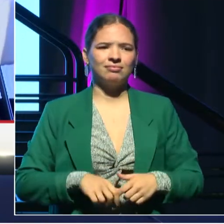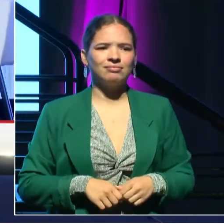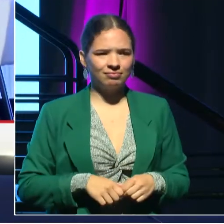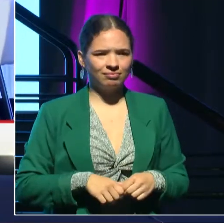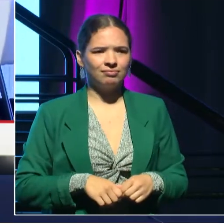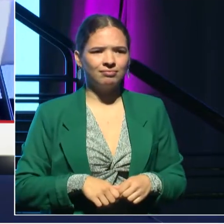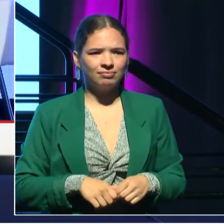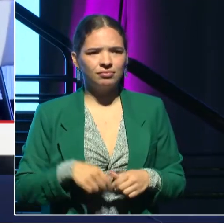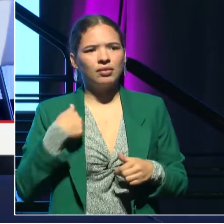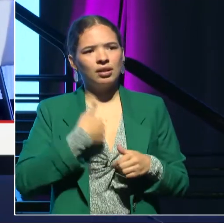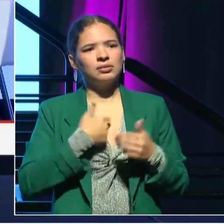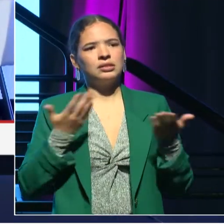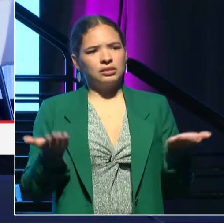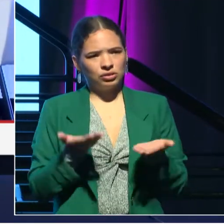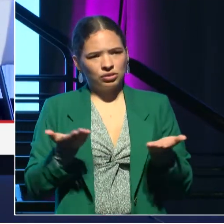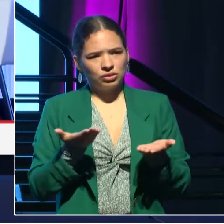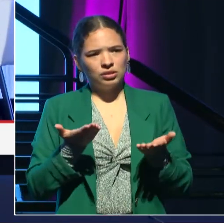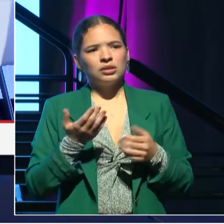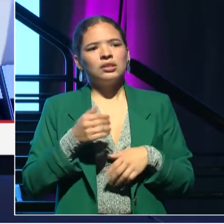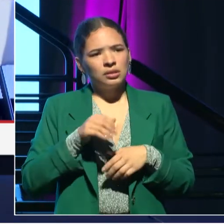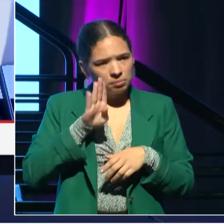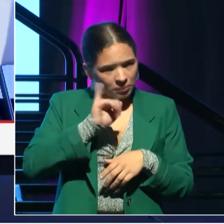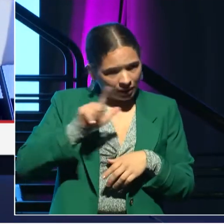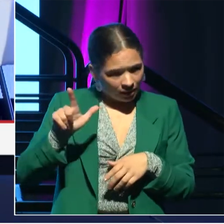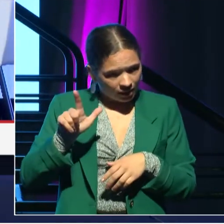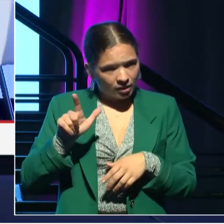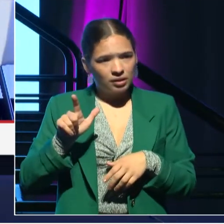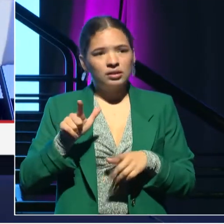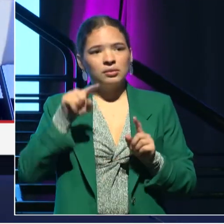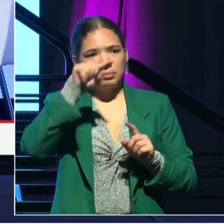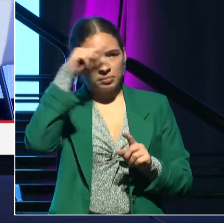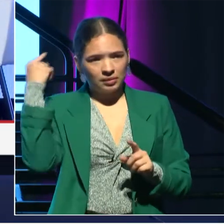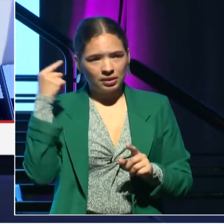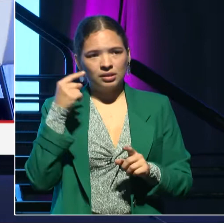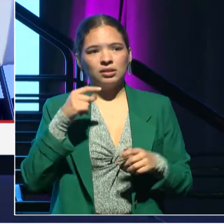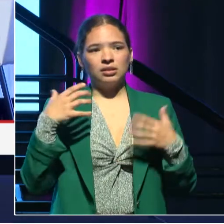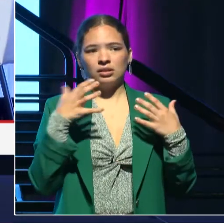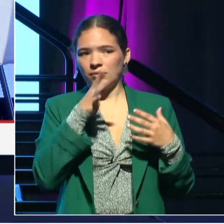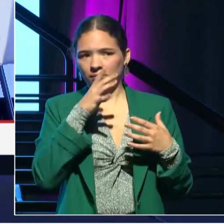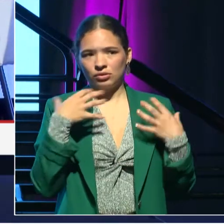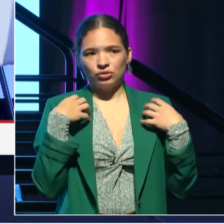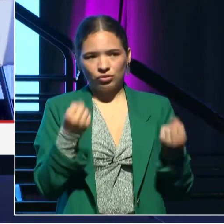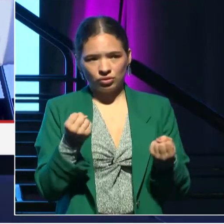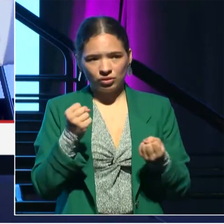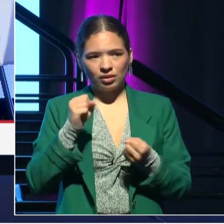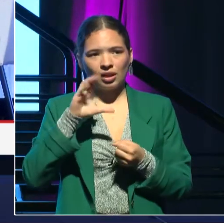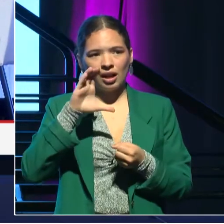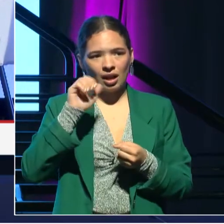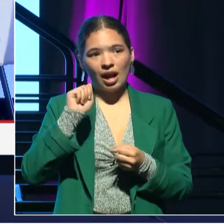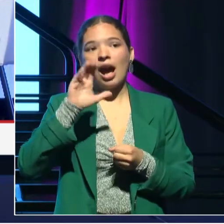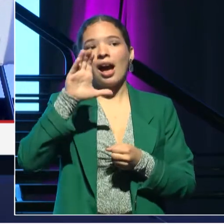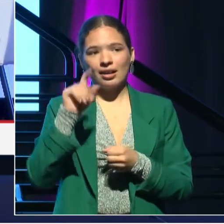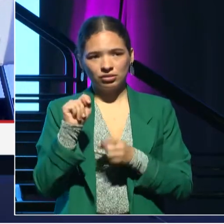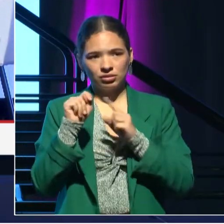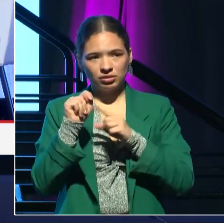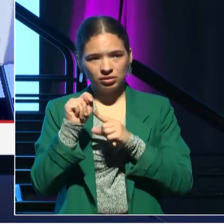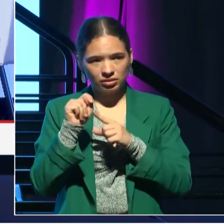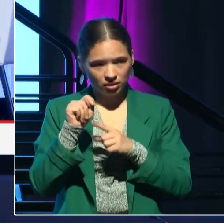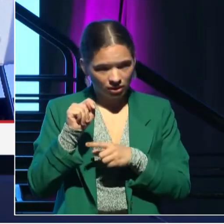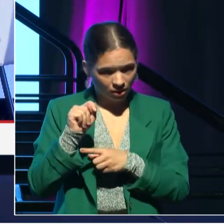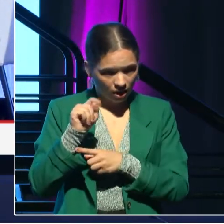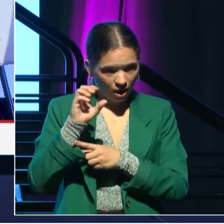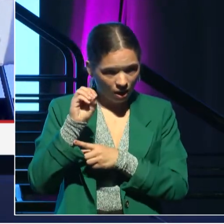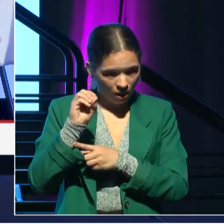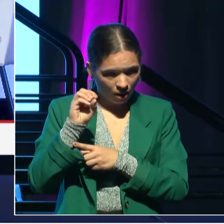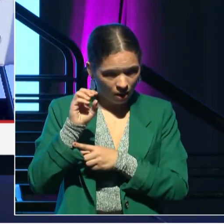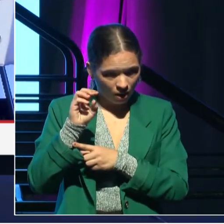large bill. It's called the Black Maternal Health Momnibus Act. There's a legislative word called an omnibus, and it's for moms, so that's where the name